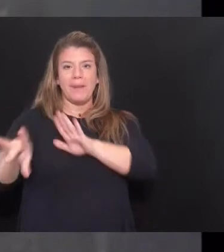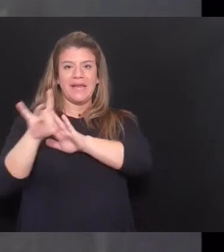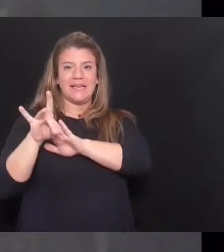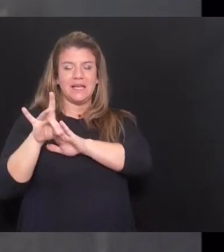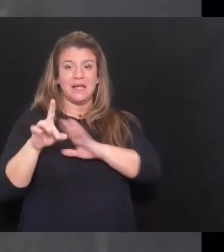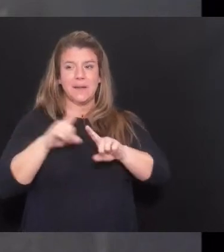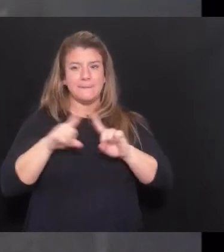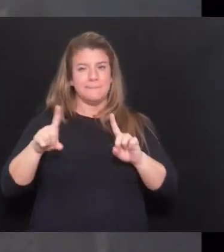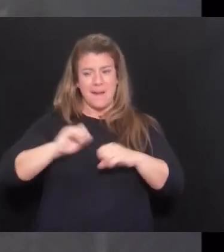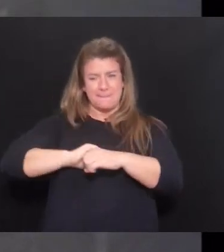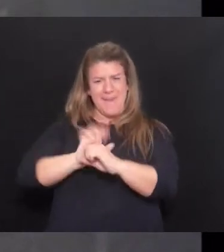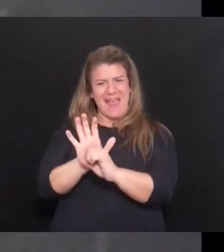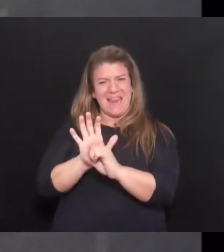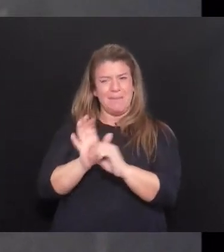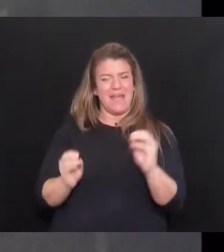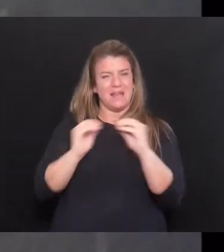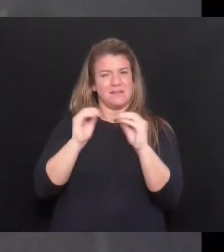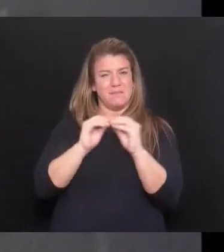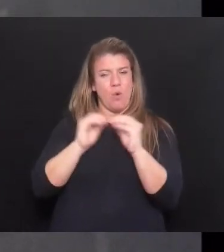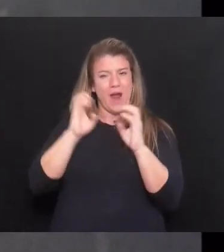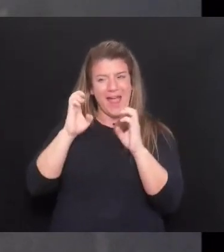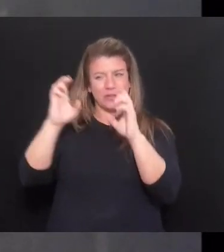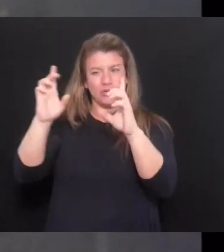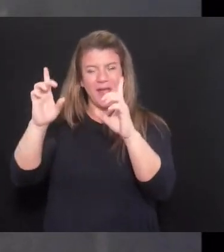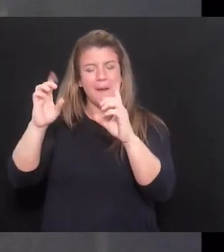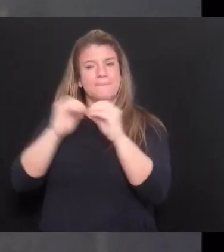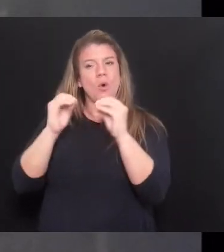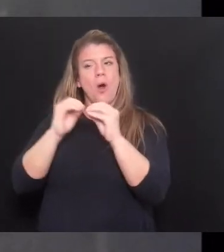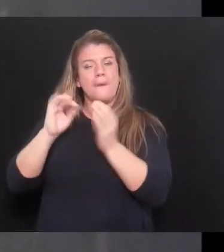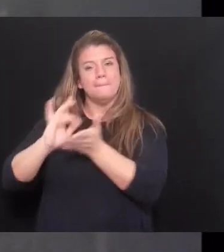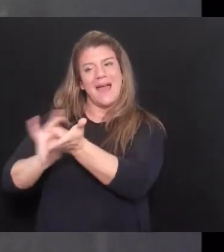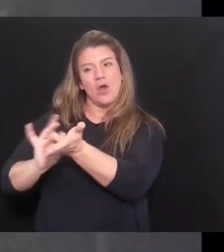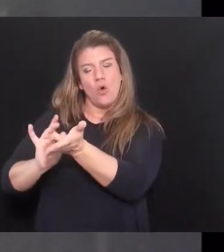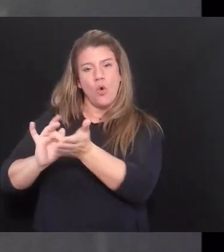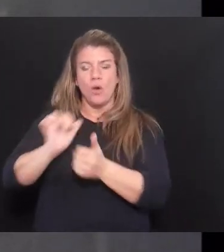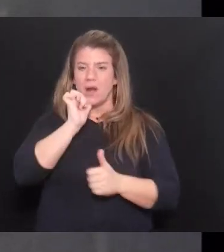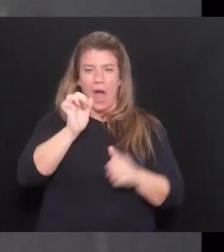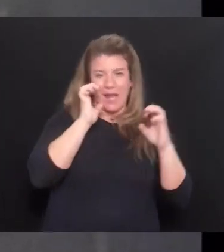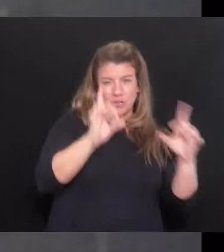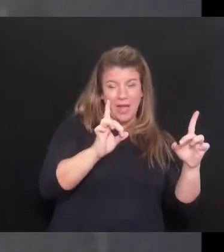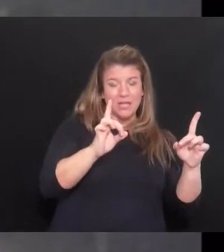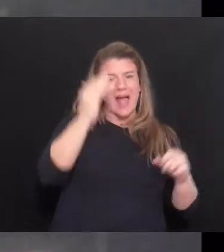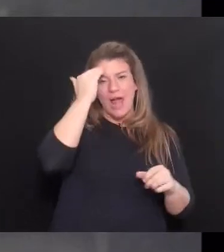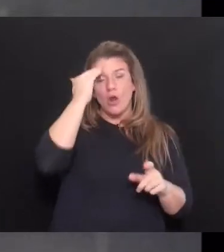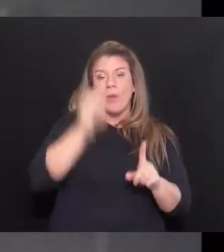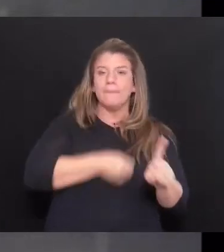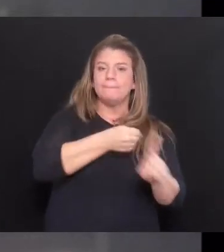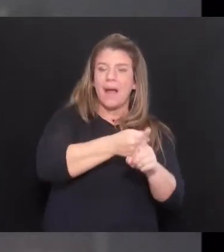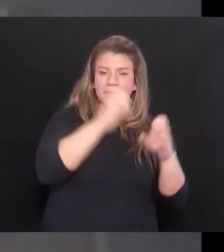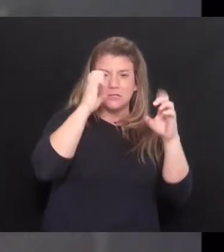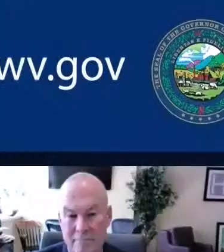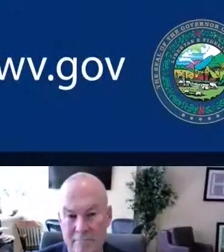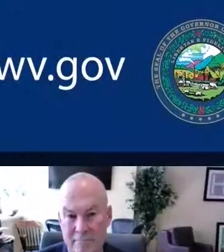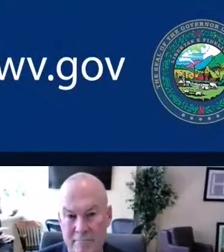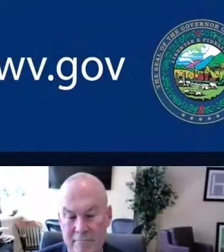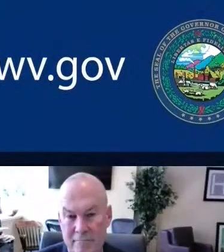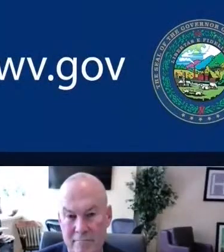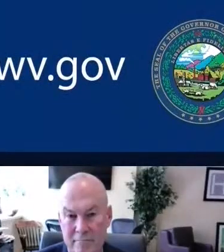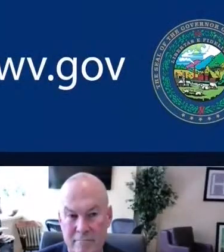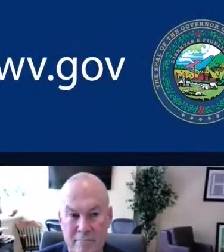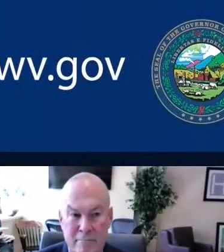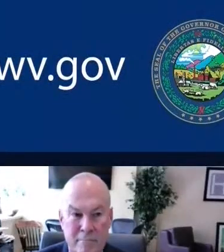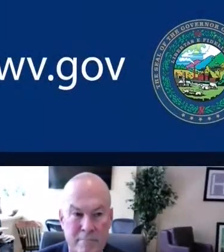pandemic is more of a medical issue than an education issue, although it impacts education. Thank you.